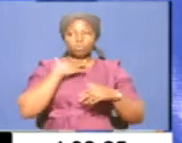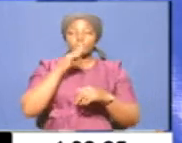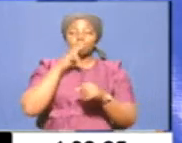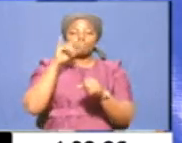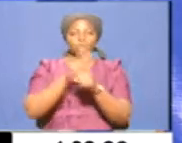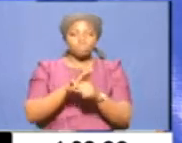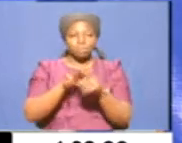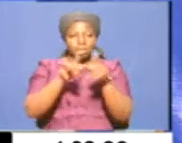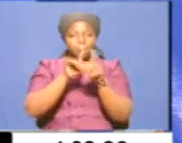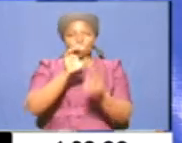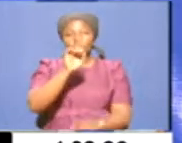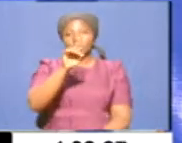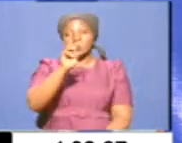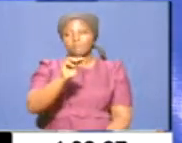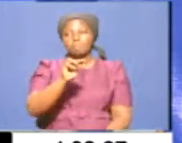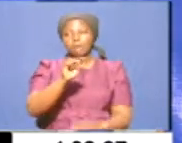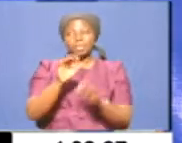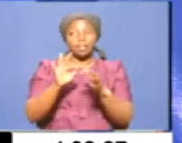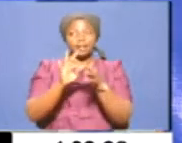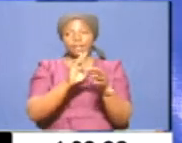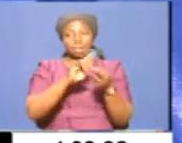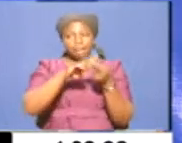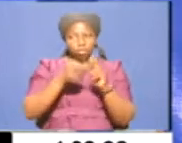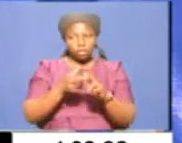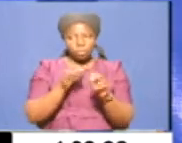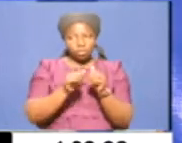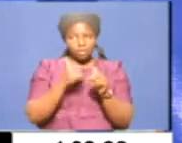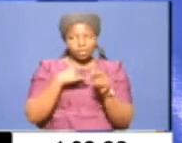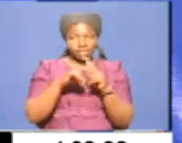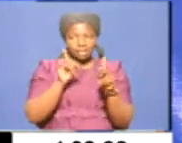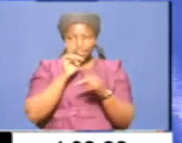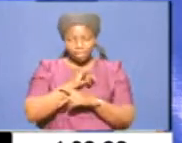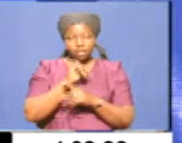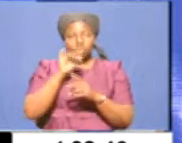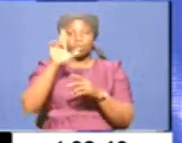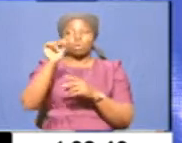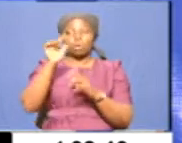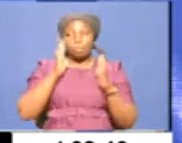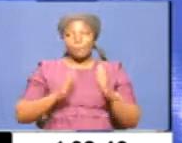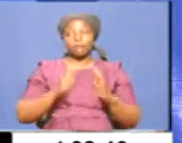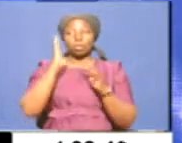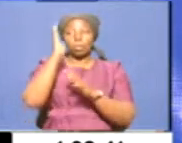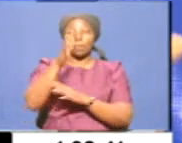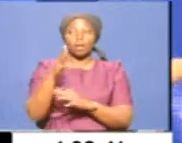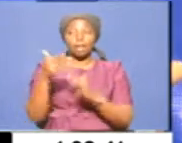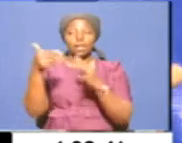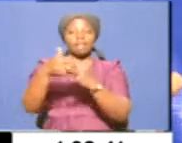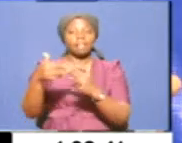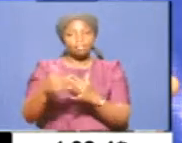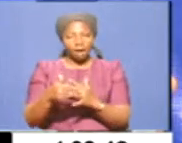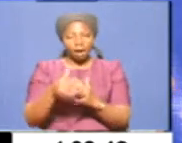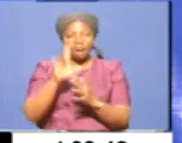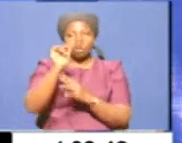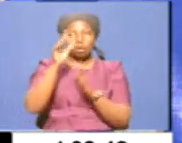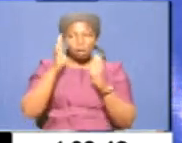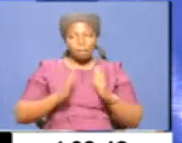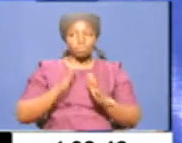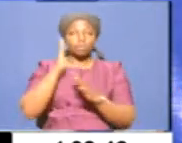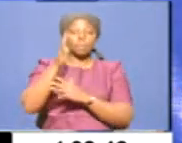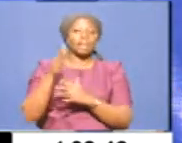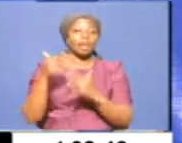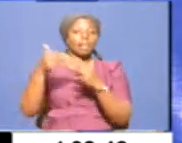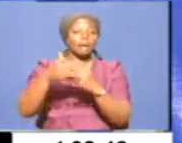ambao tumeanzisha governor, hakuna mtu ataingilia katikati. Hakuna mtu ataingilia kati.